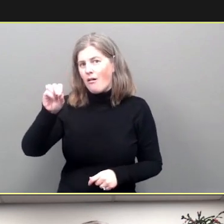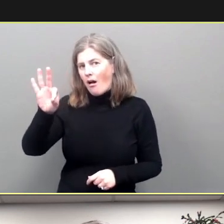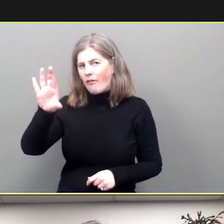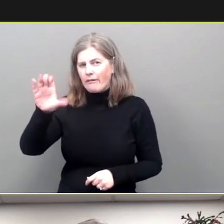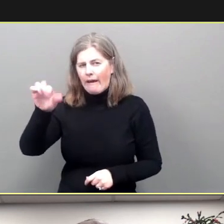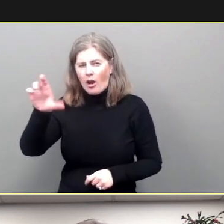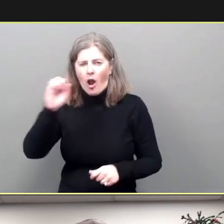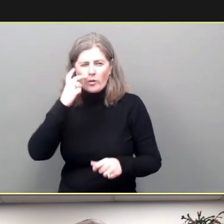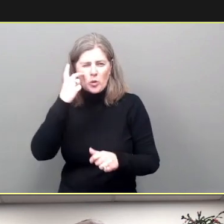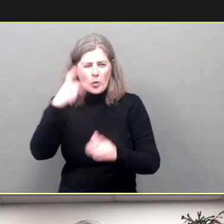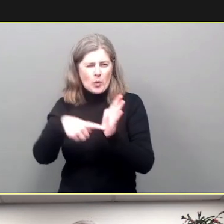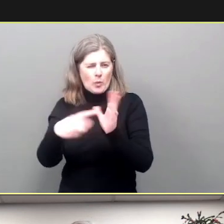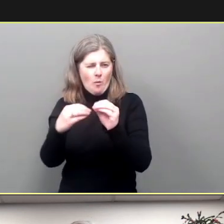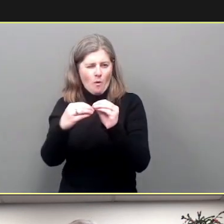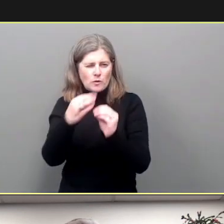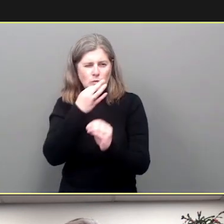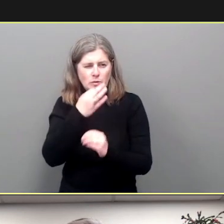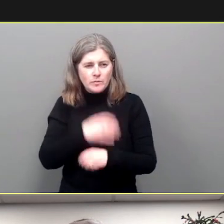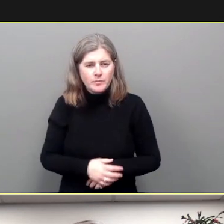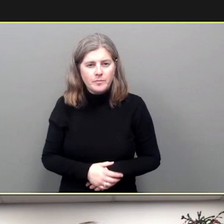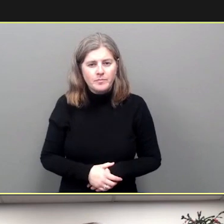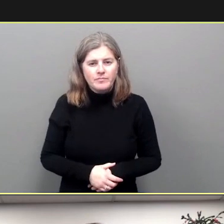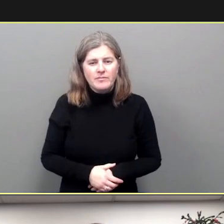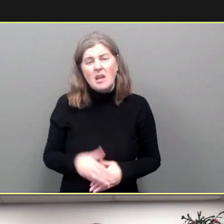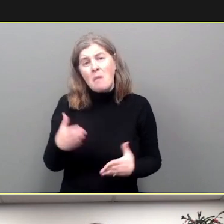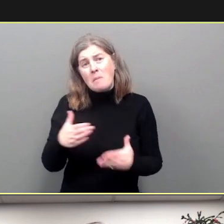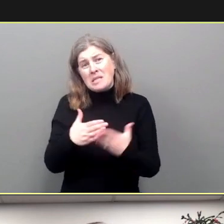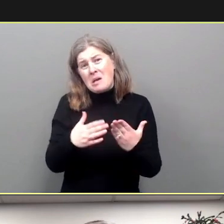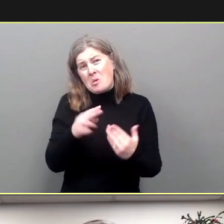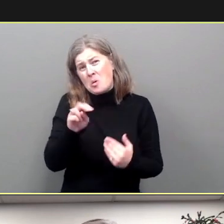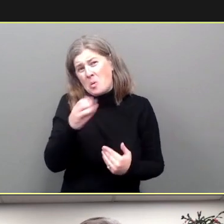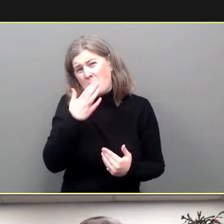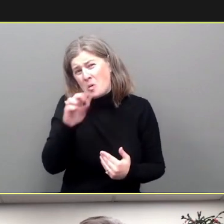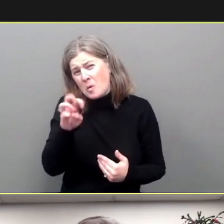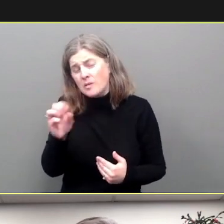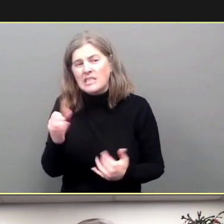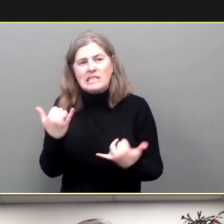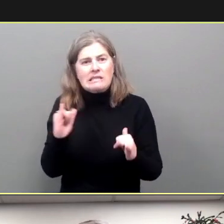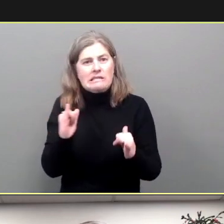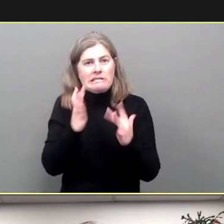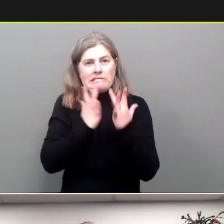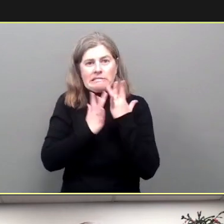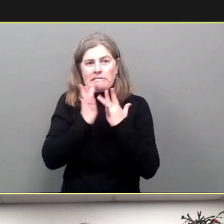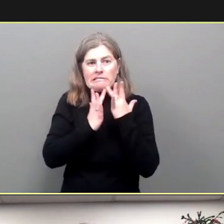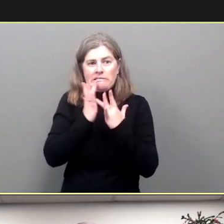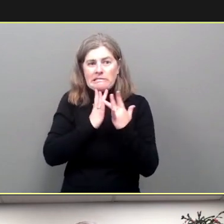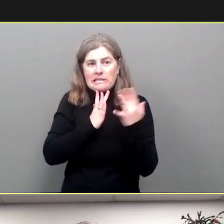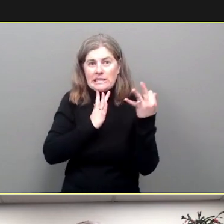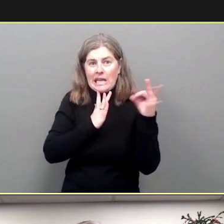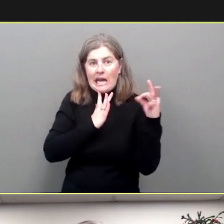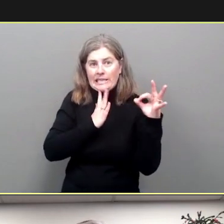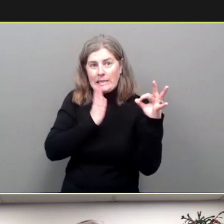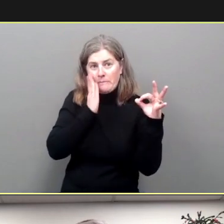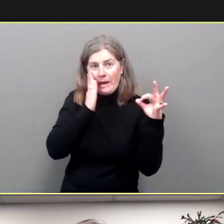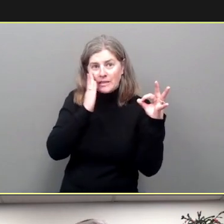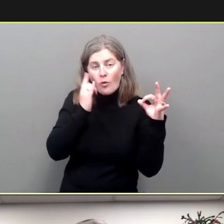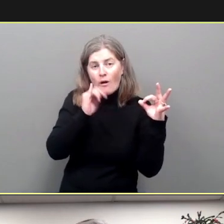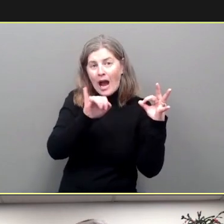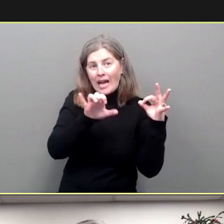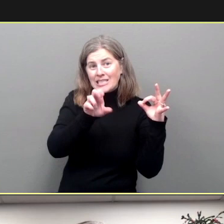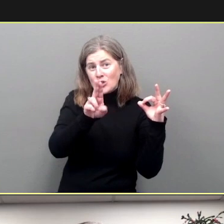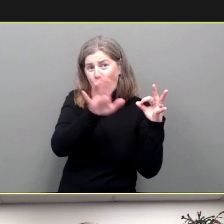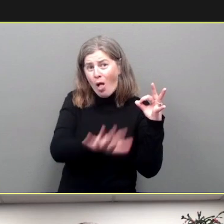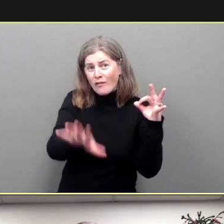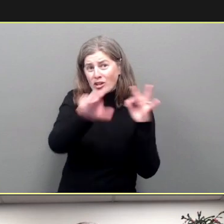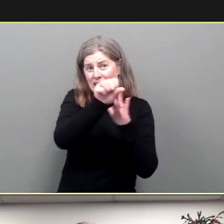minute. Next slide, but maybe there's some good news. Still very tight, 19 beds, ICU beds across the state